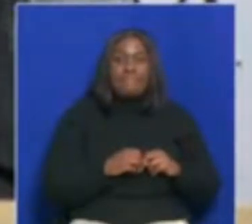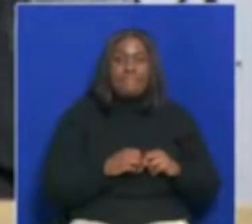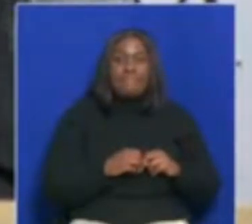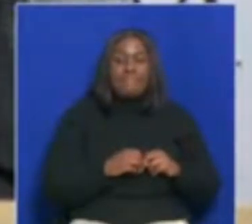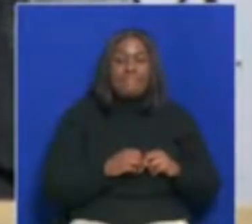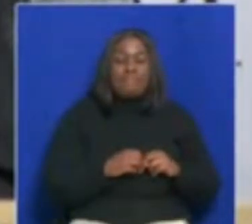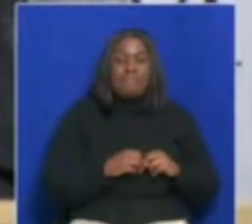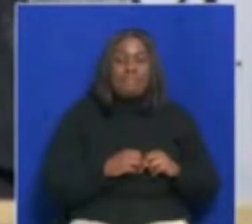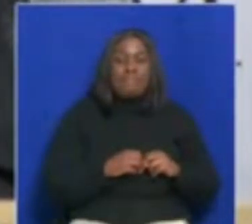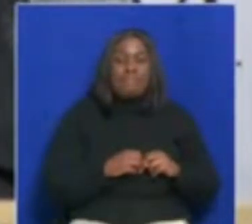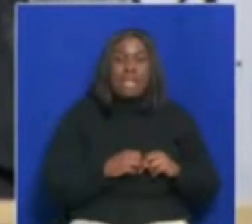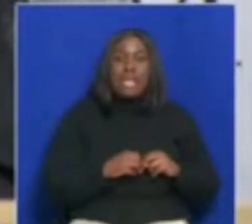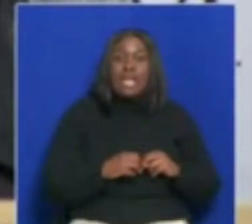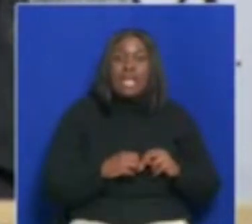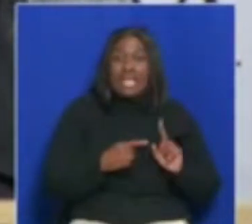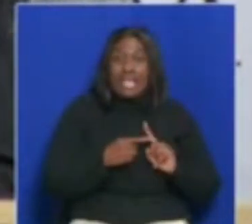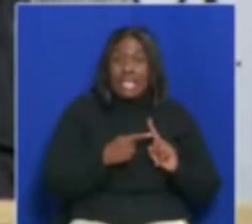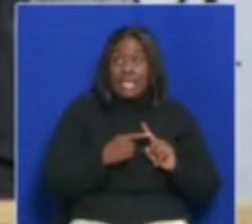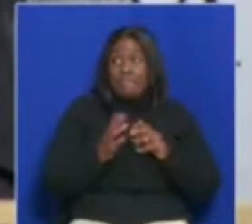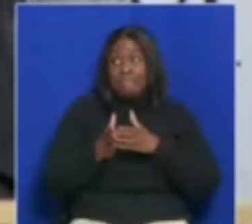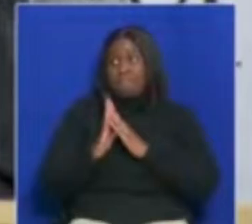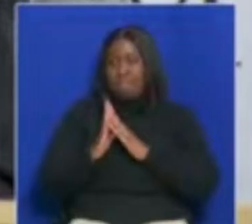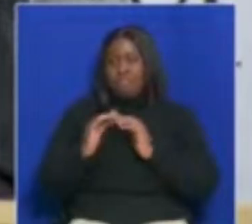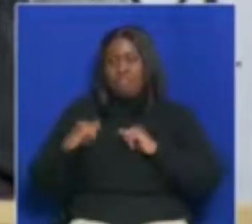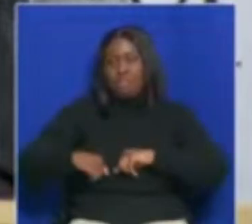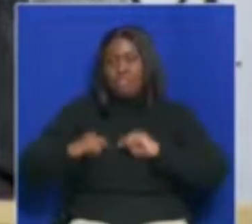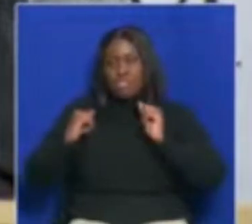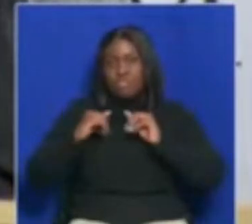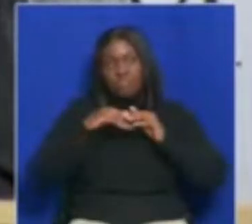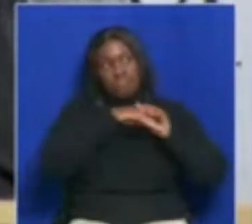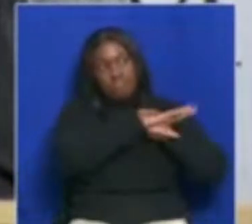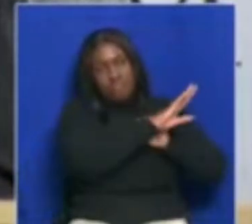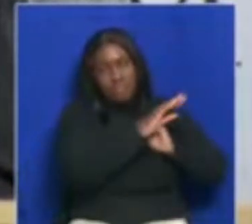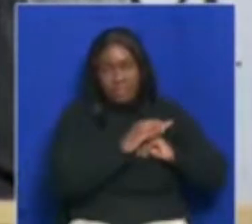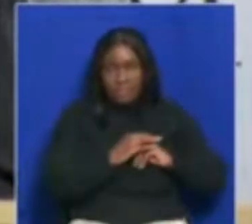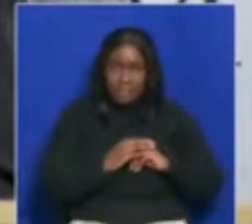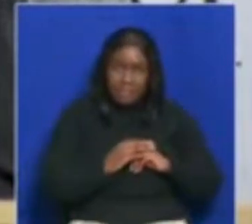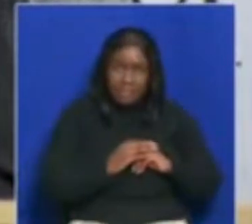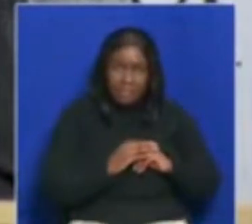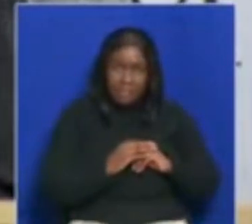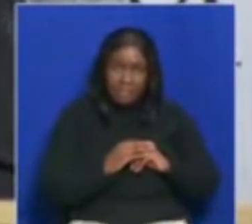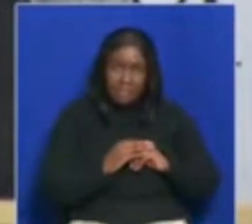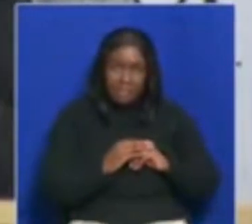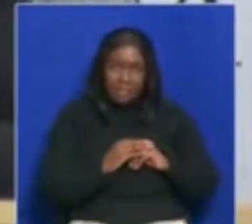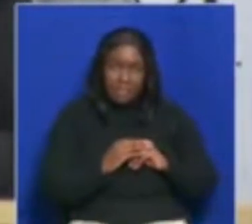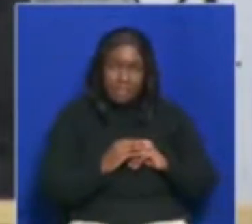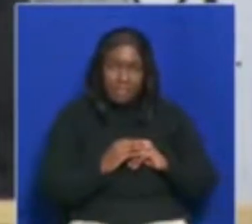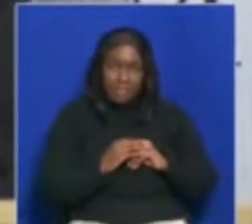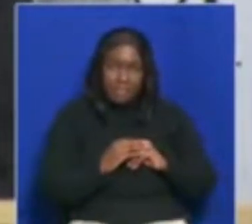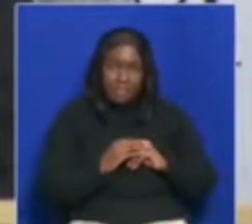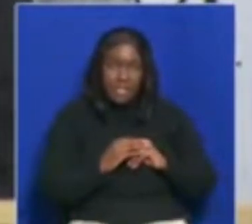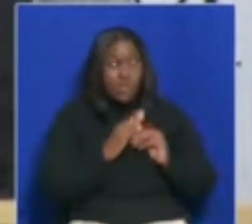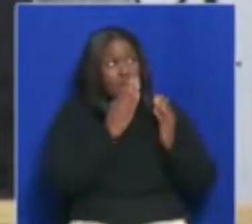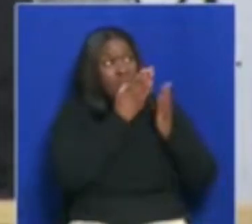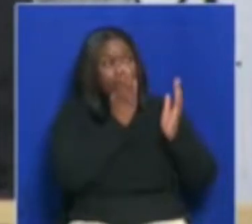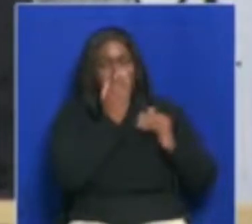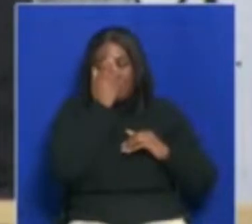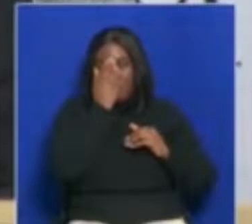requested for permission to come up. So they knew that the person that's coming up is well known to